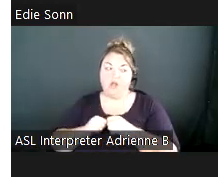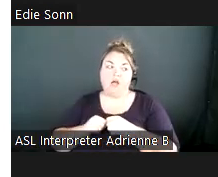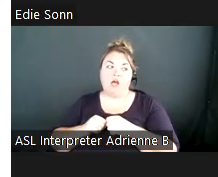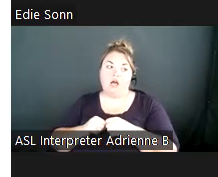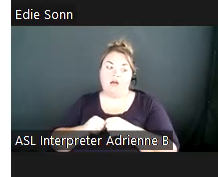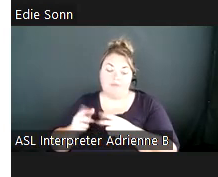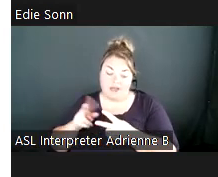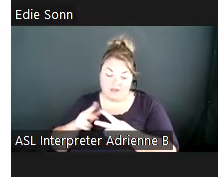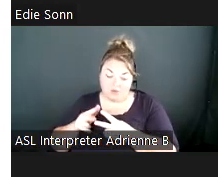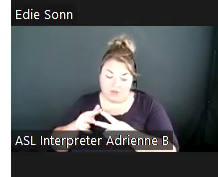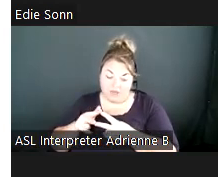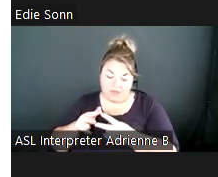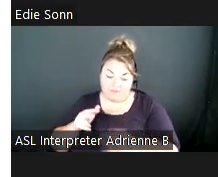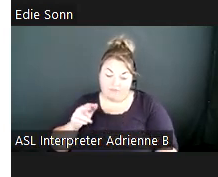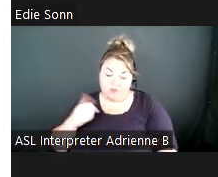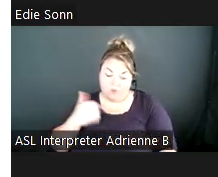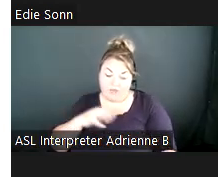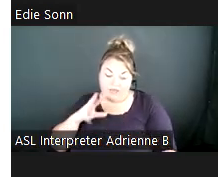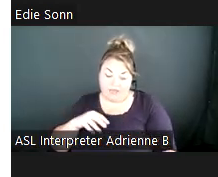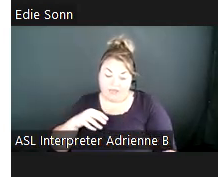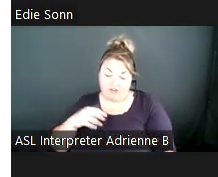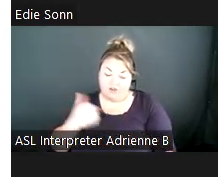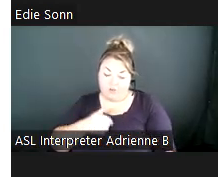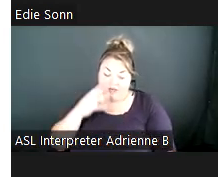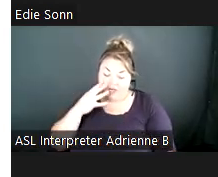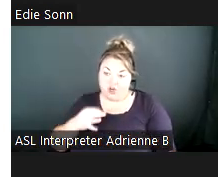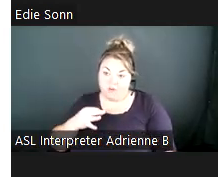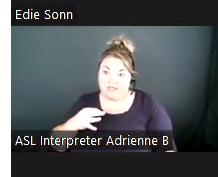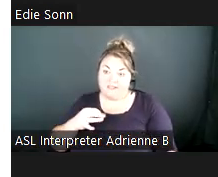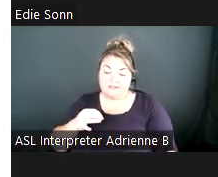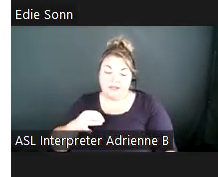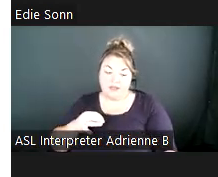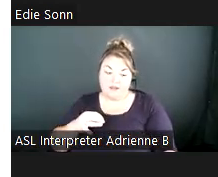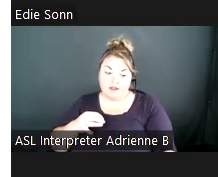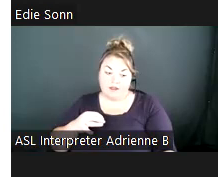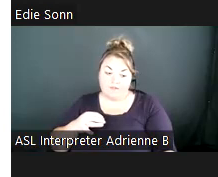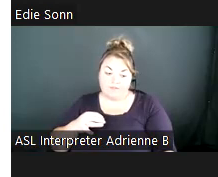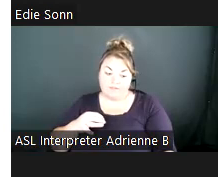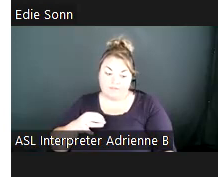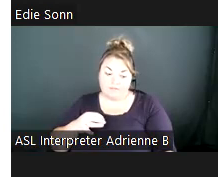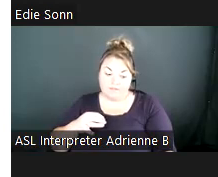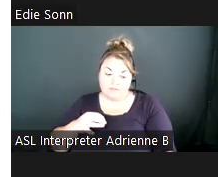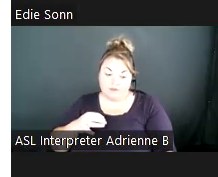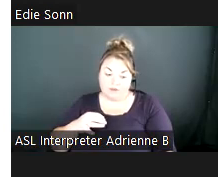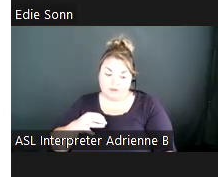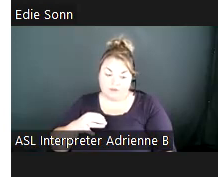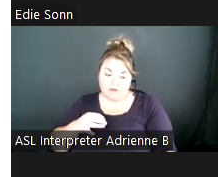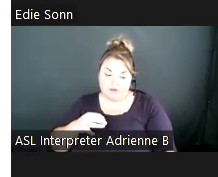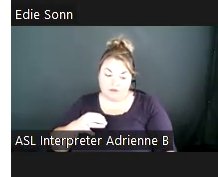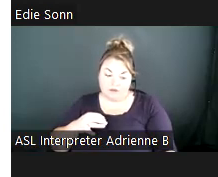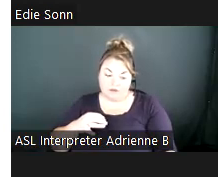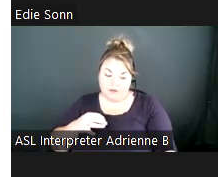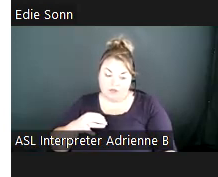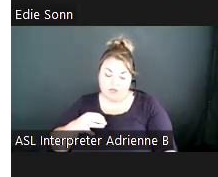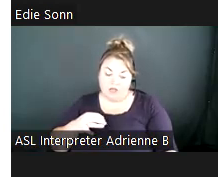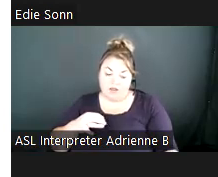either way that we engage, if we determine that there are deficient practice, and those